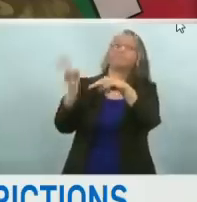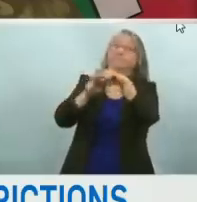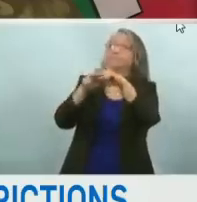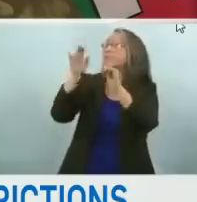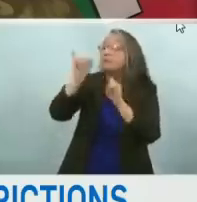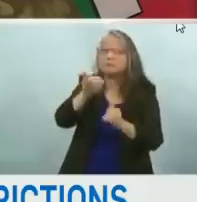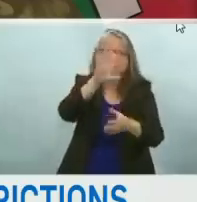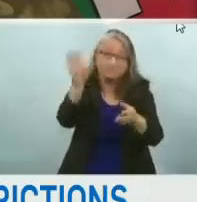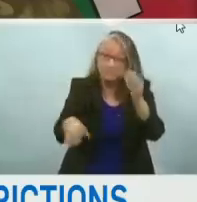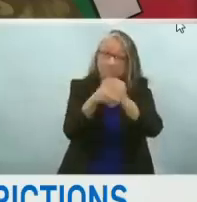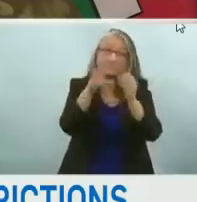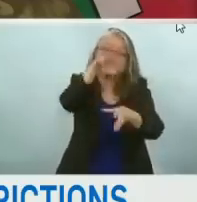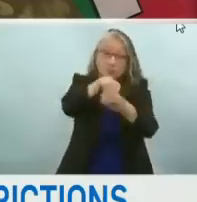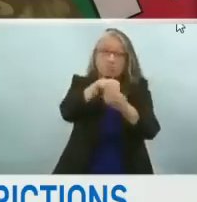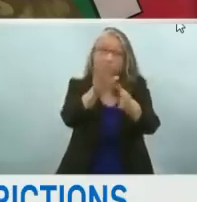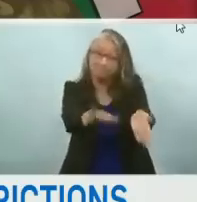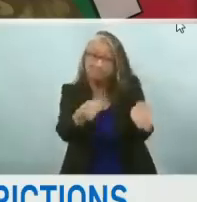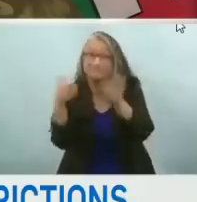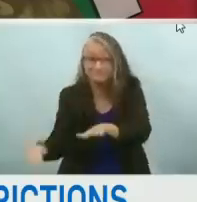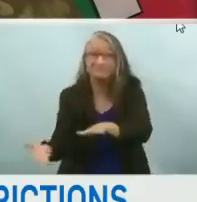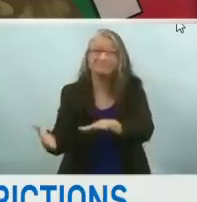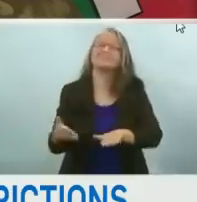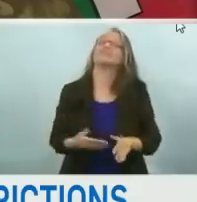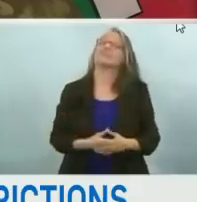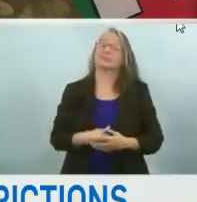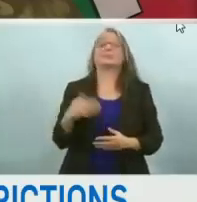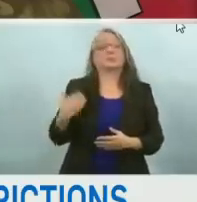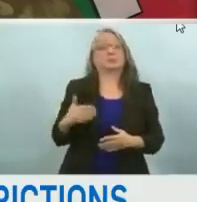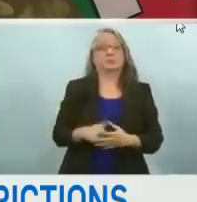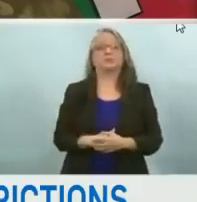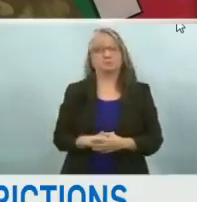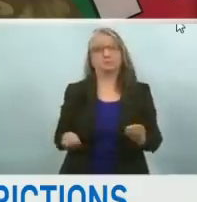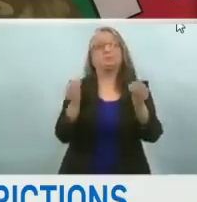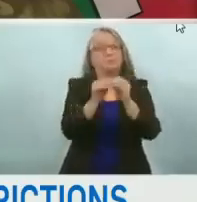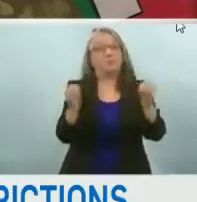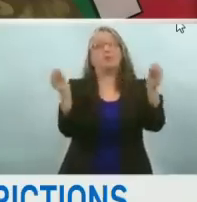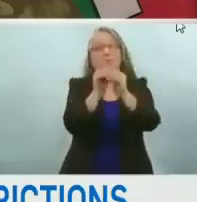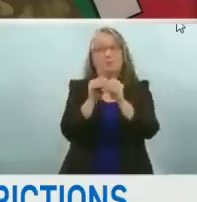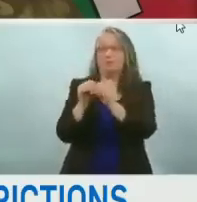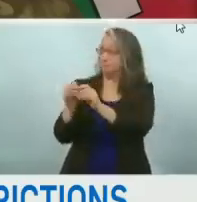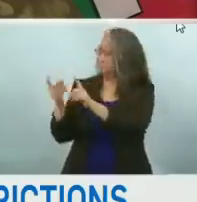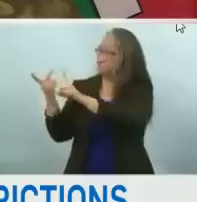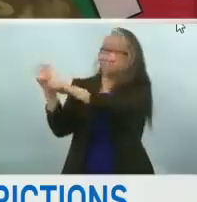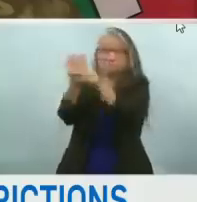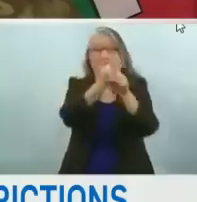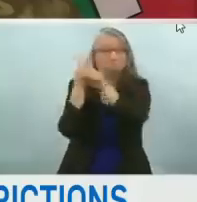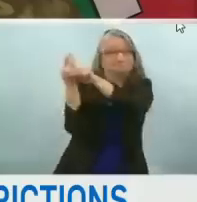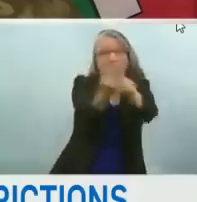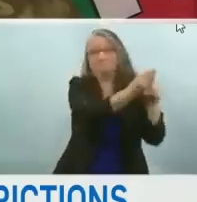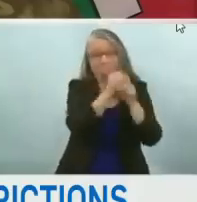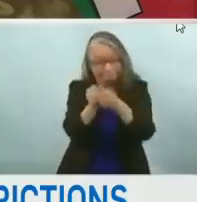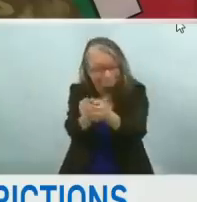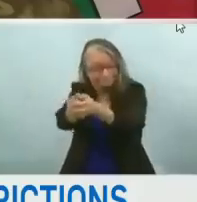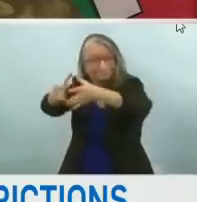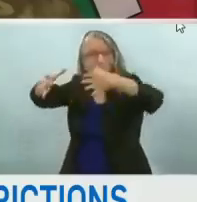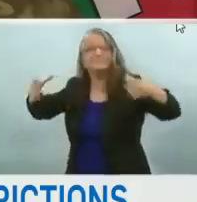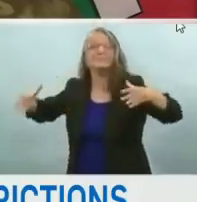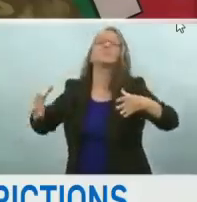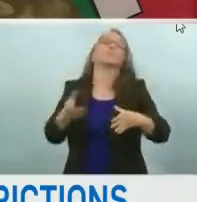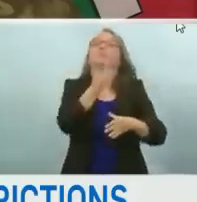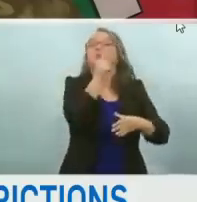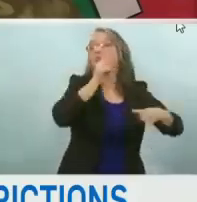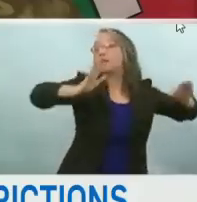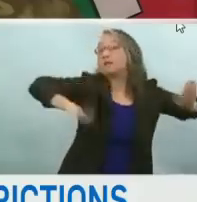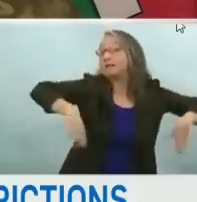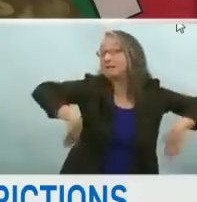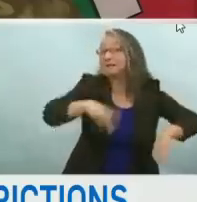health orders and the fundamentals, and of course the vast majority of Manitobans who have been vaccinated. So I know it's frustrating to